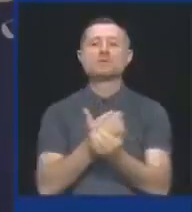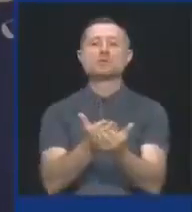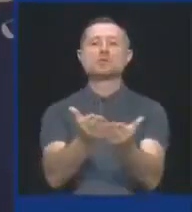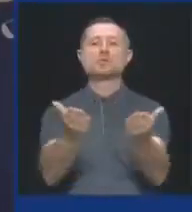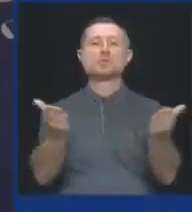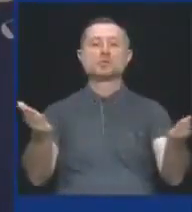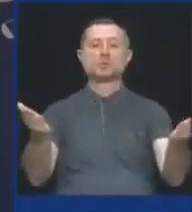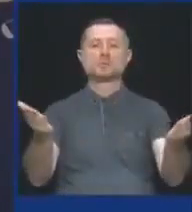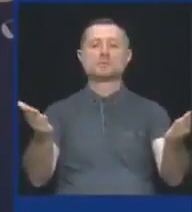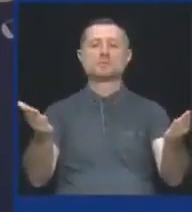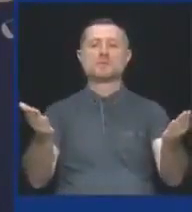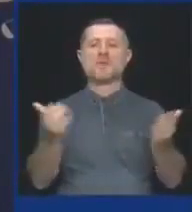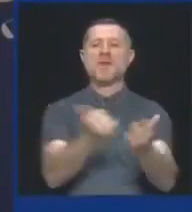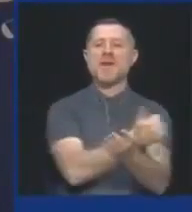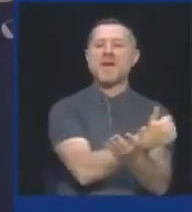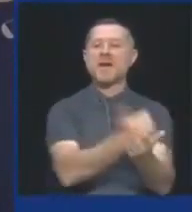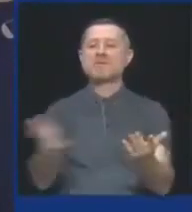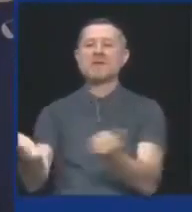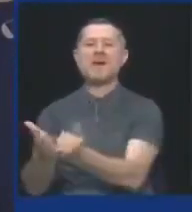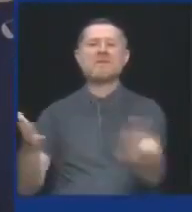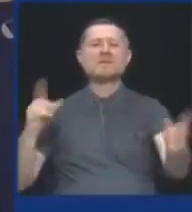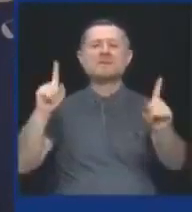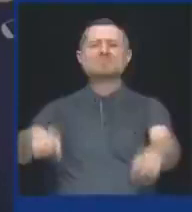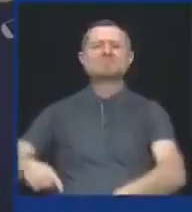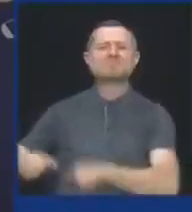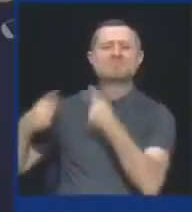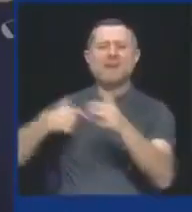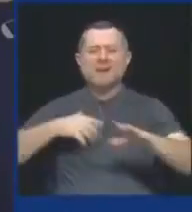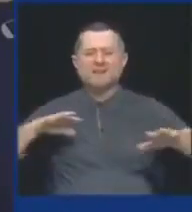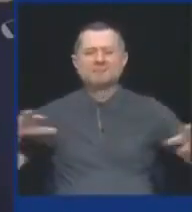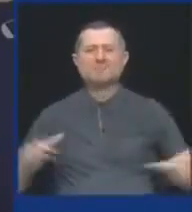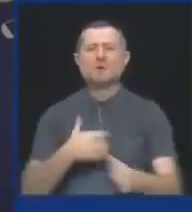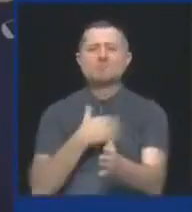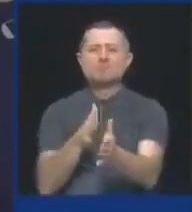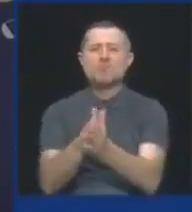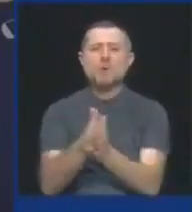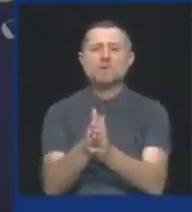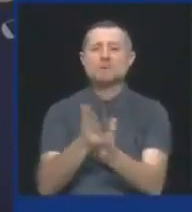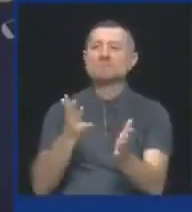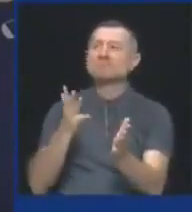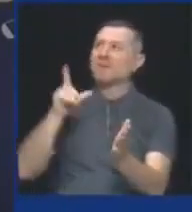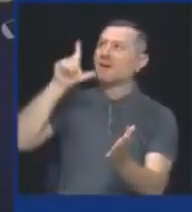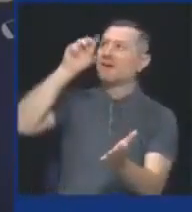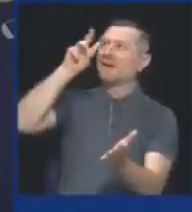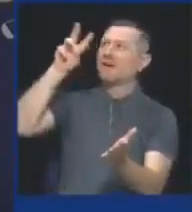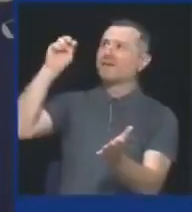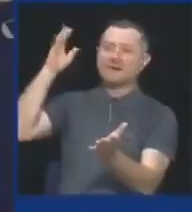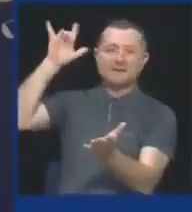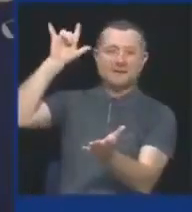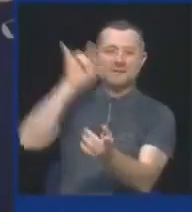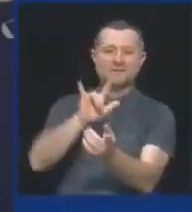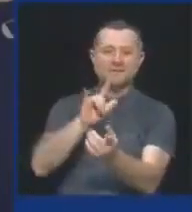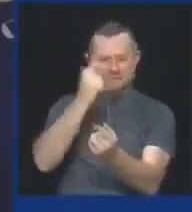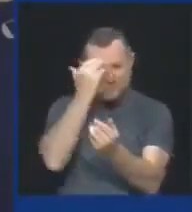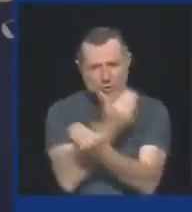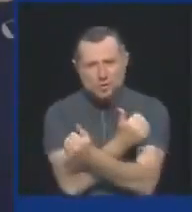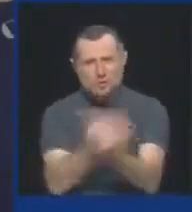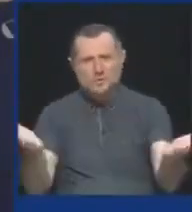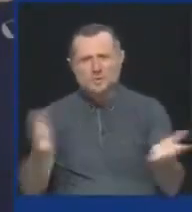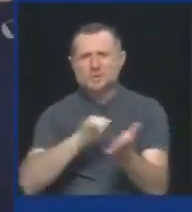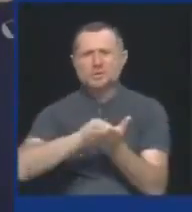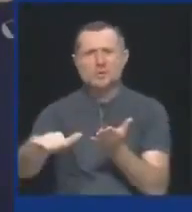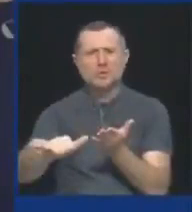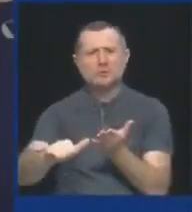ever done has been motivated by that love. And I would never want to be unhelpful in